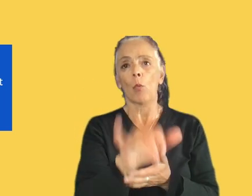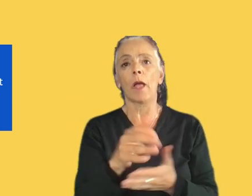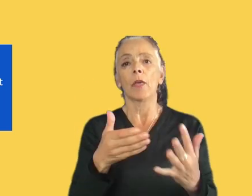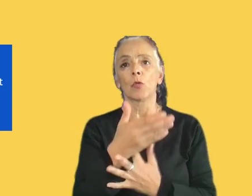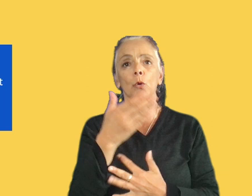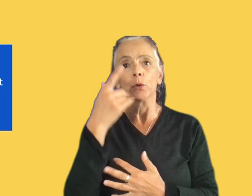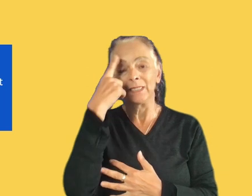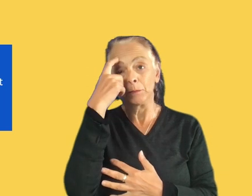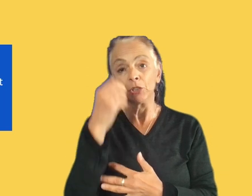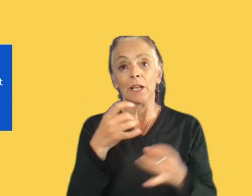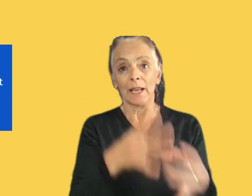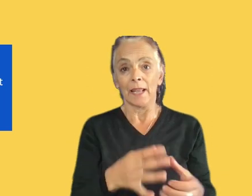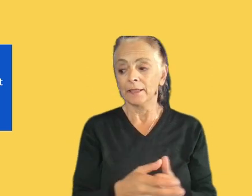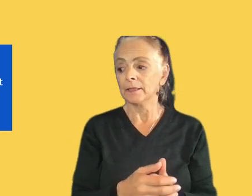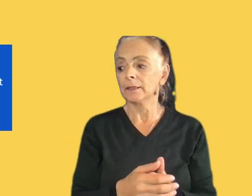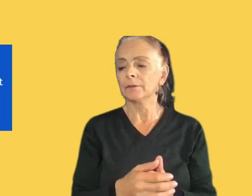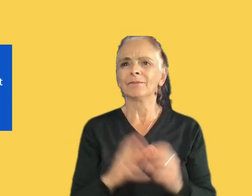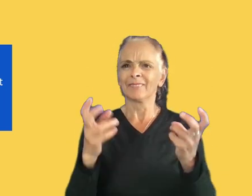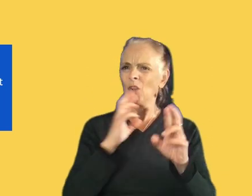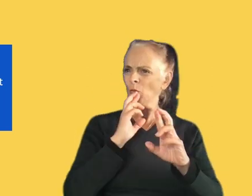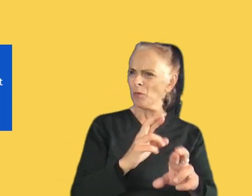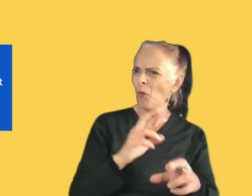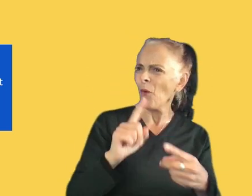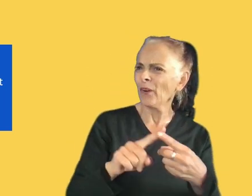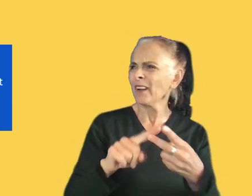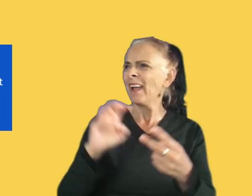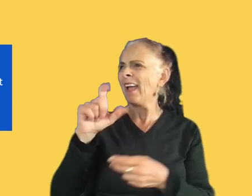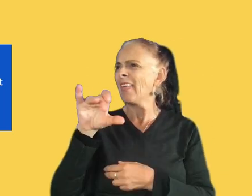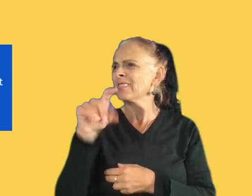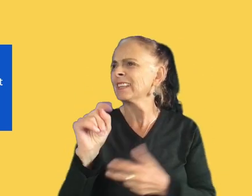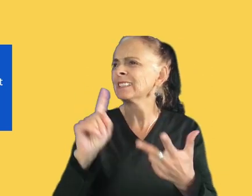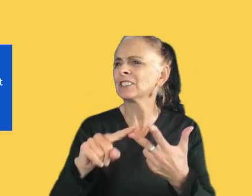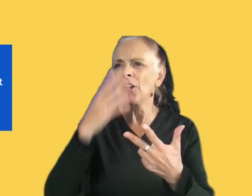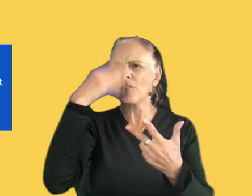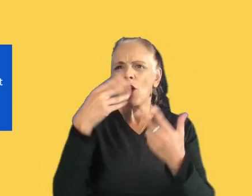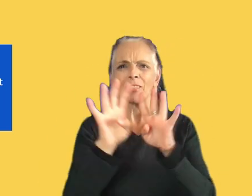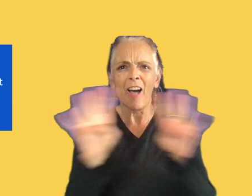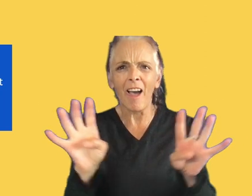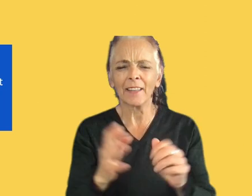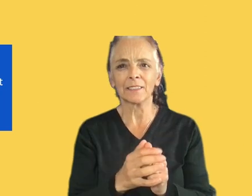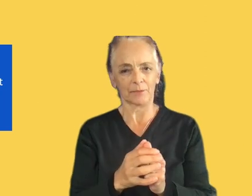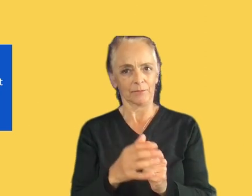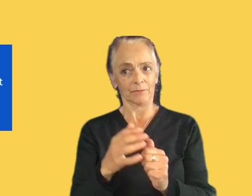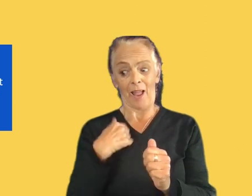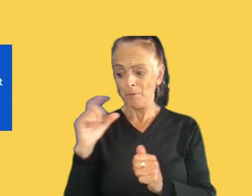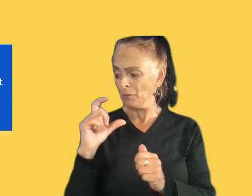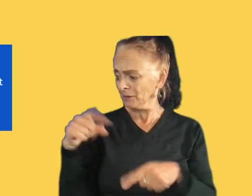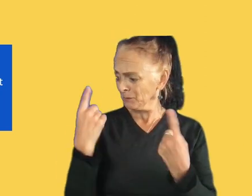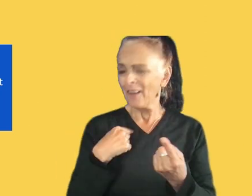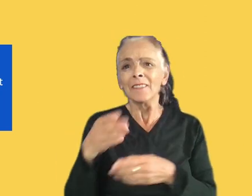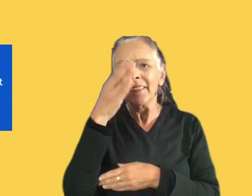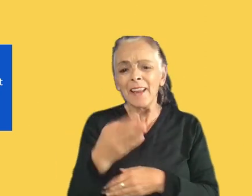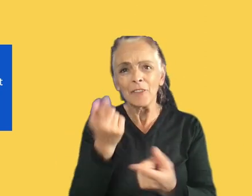Report. Enlist. Front lines. I've been a Muslim all my life. I have never met a